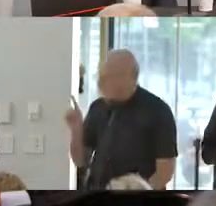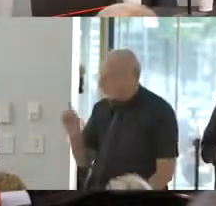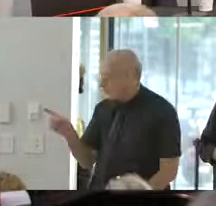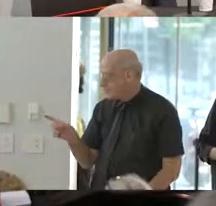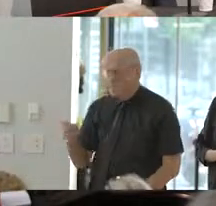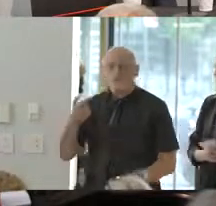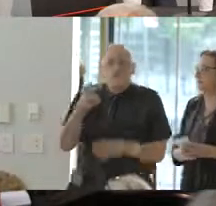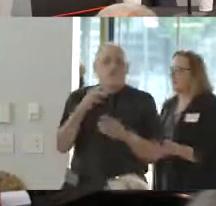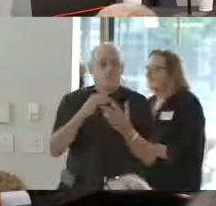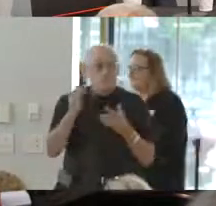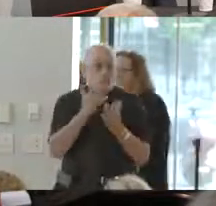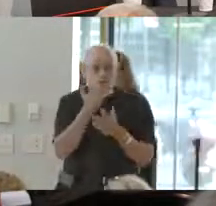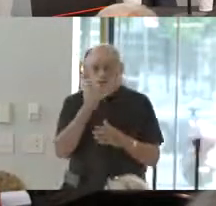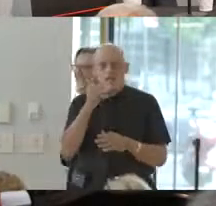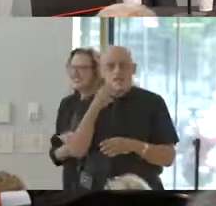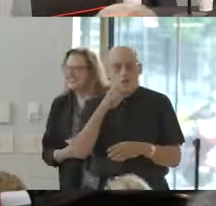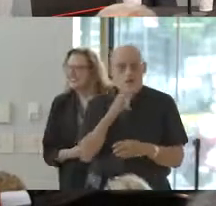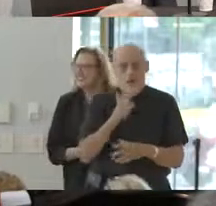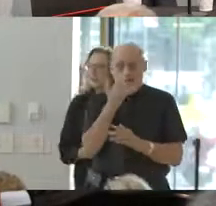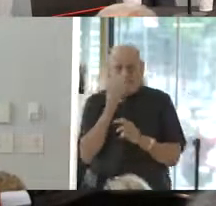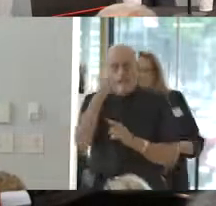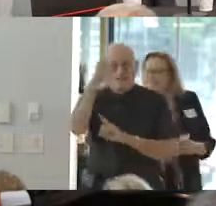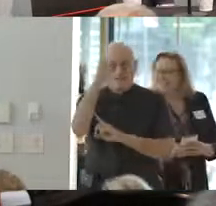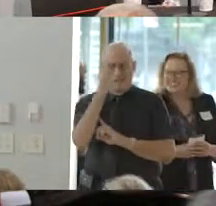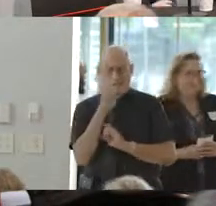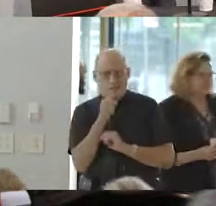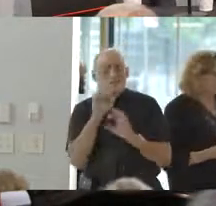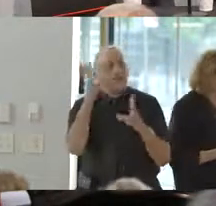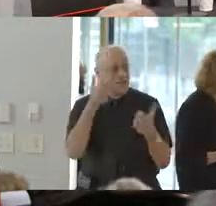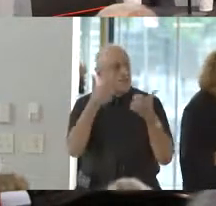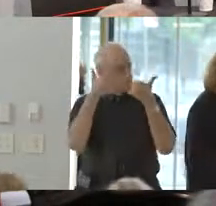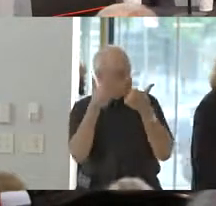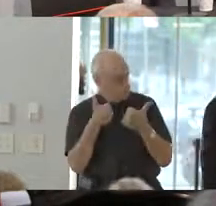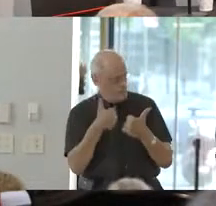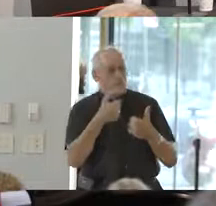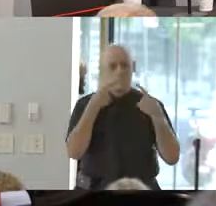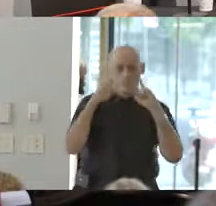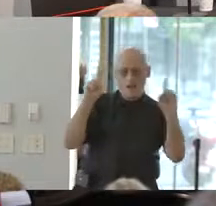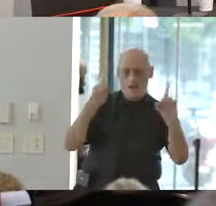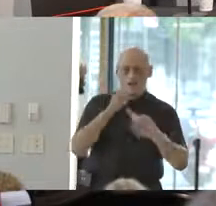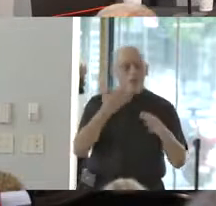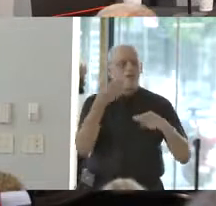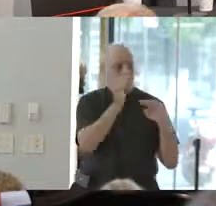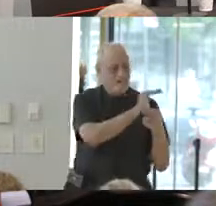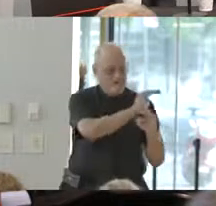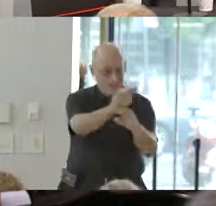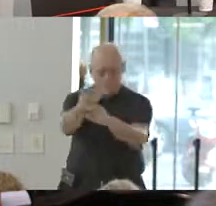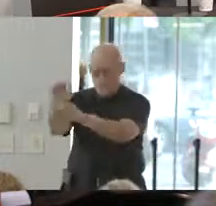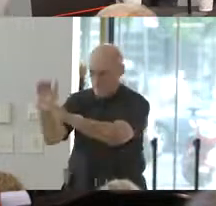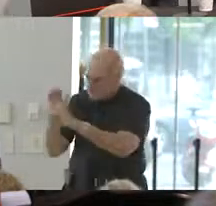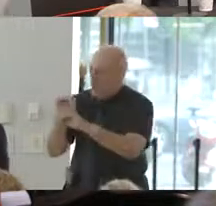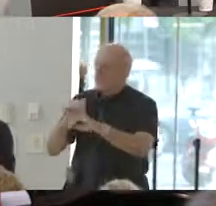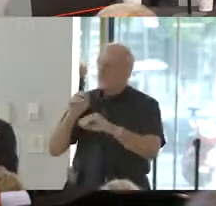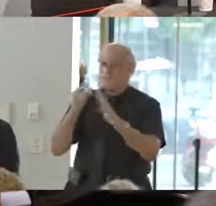Nora, I've got to pull this down some. Can you hear me? Okay, great. Good evening, everyone, and I'd